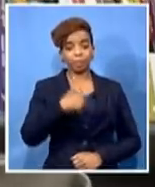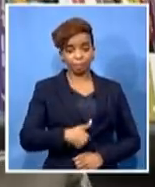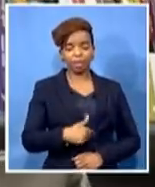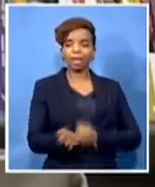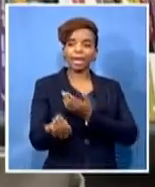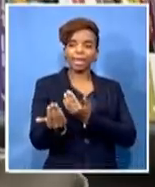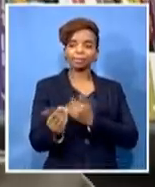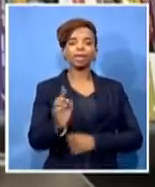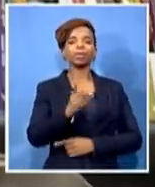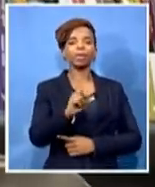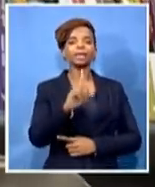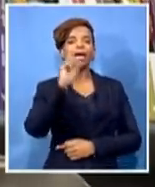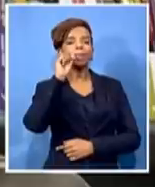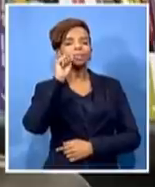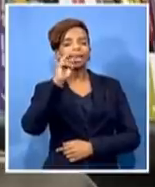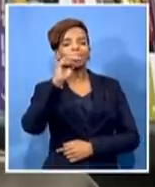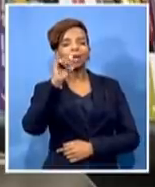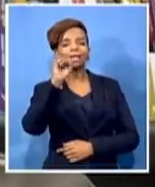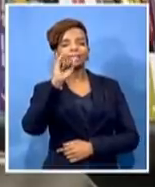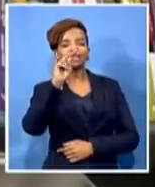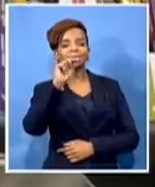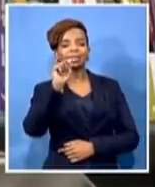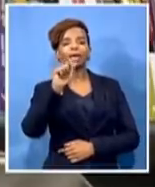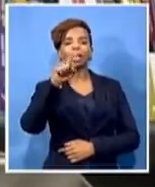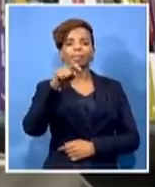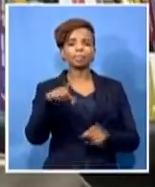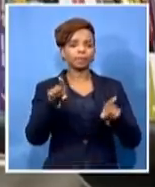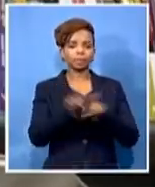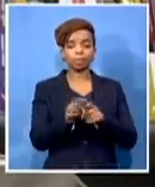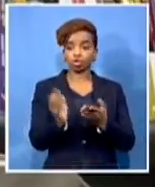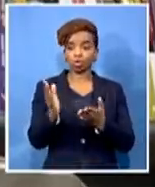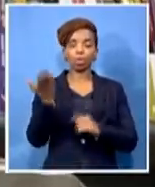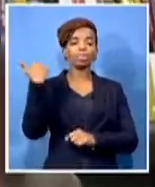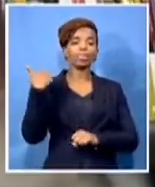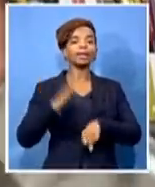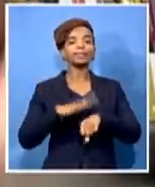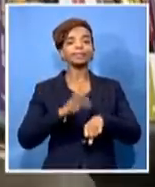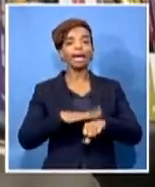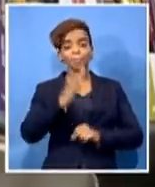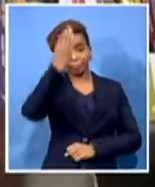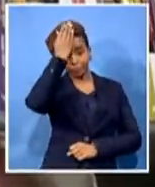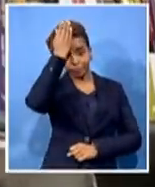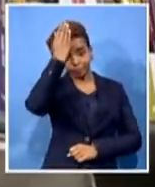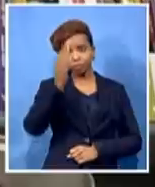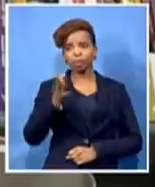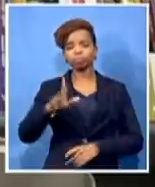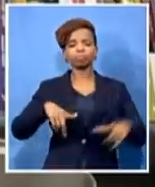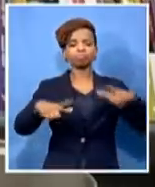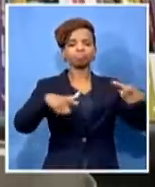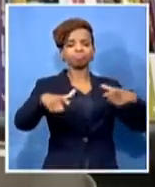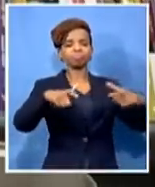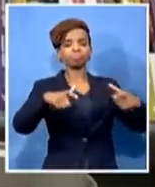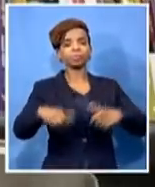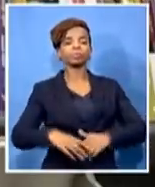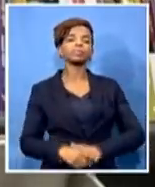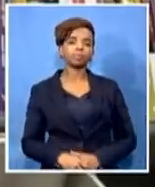be the same when Jacob Zuma was in power. But the positive part of it is that he has actually joined hands with those that are